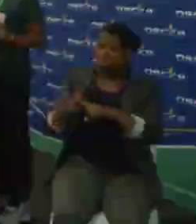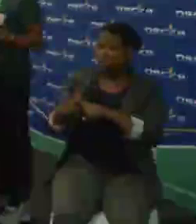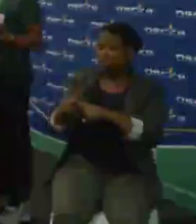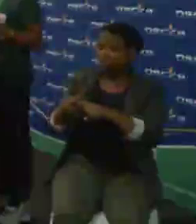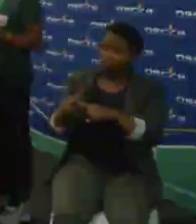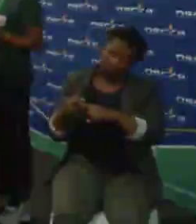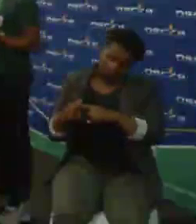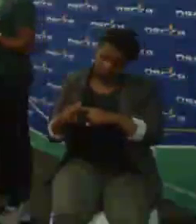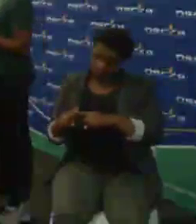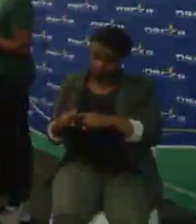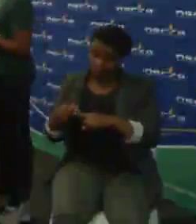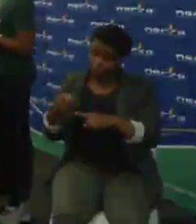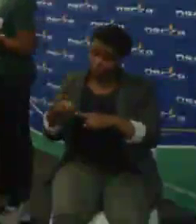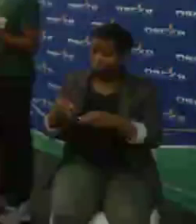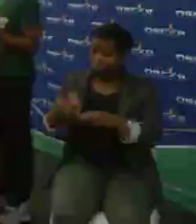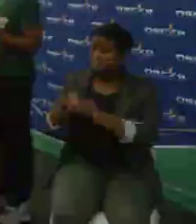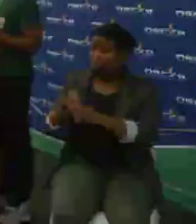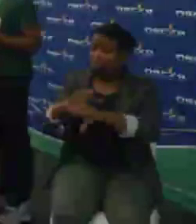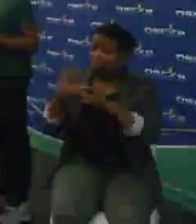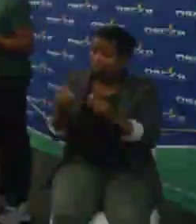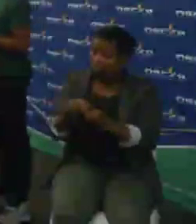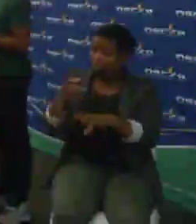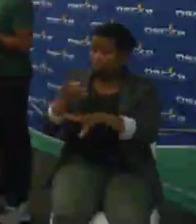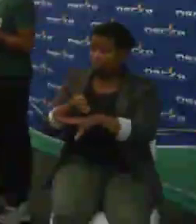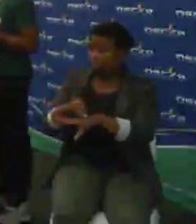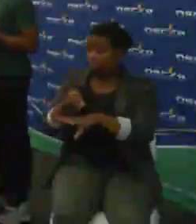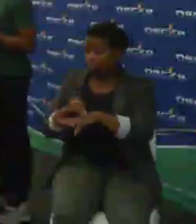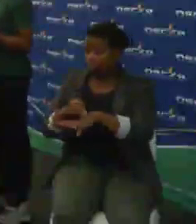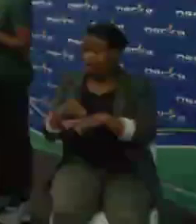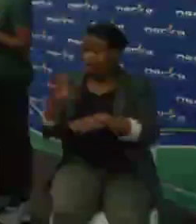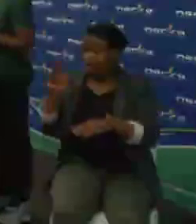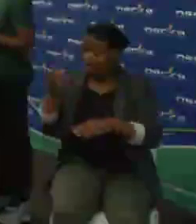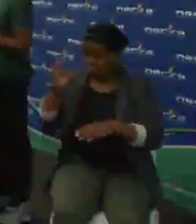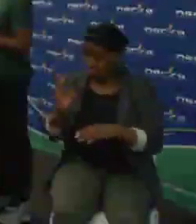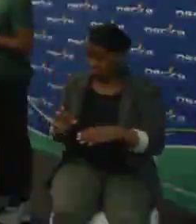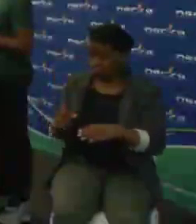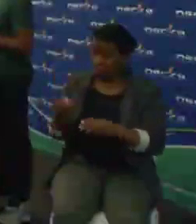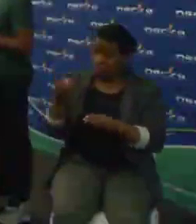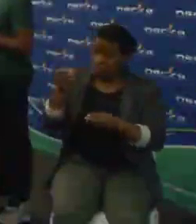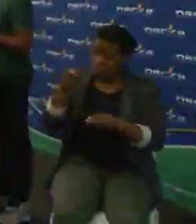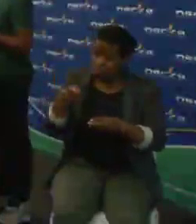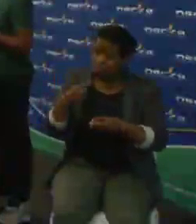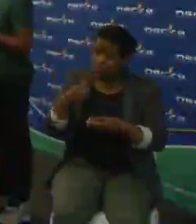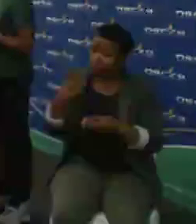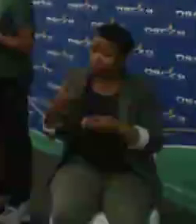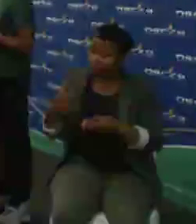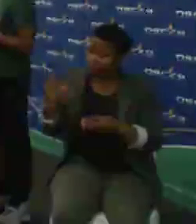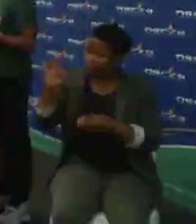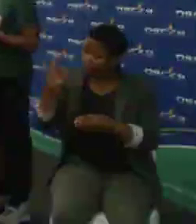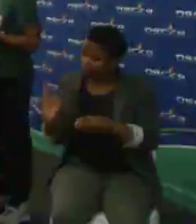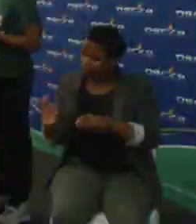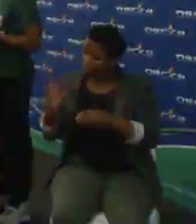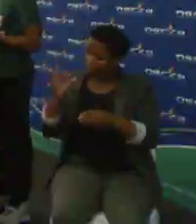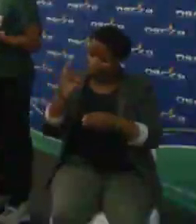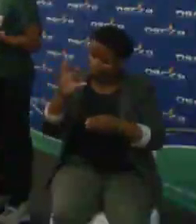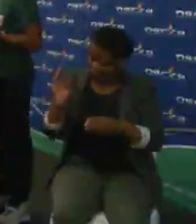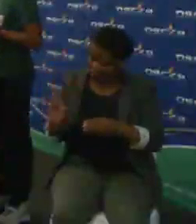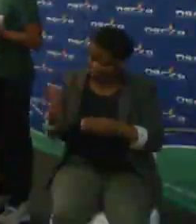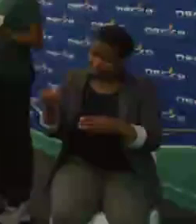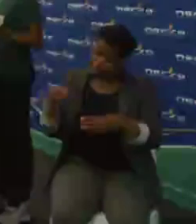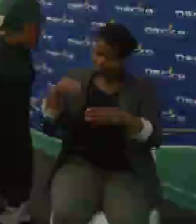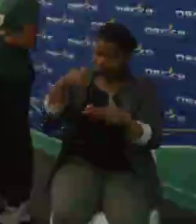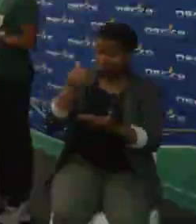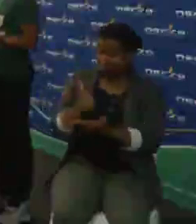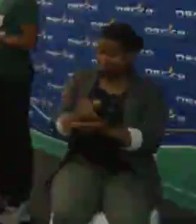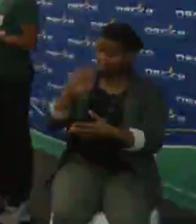a target, they need to meet the target. If you make a determination of 3%, keep to 3%. If it's not efficiently